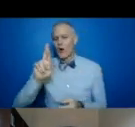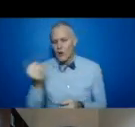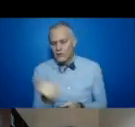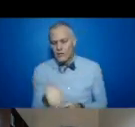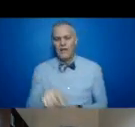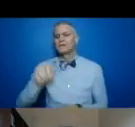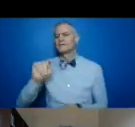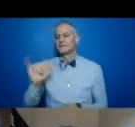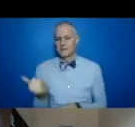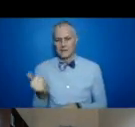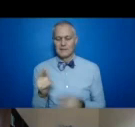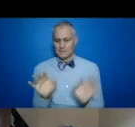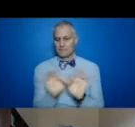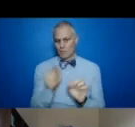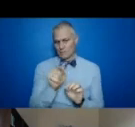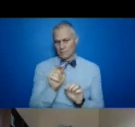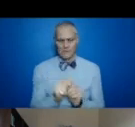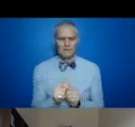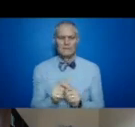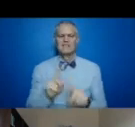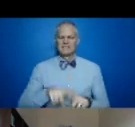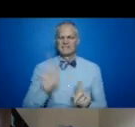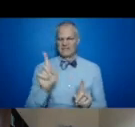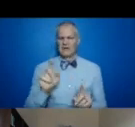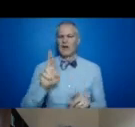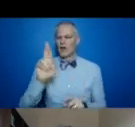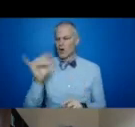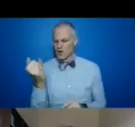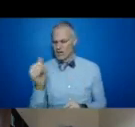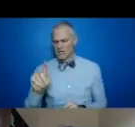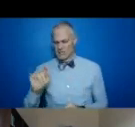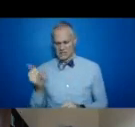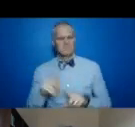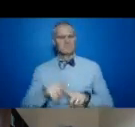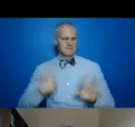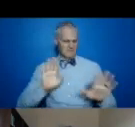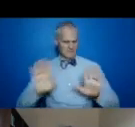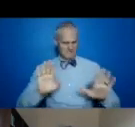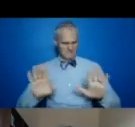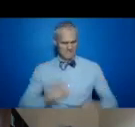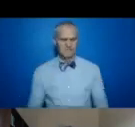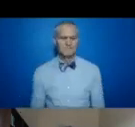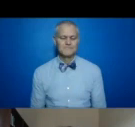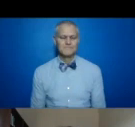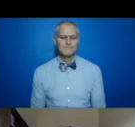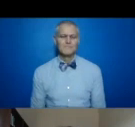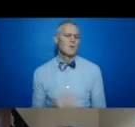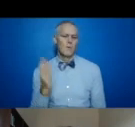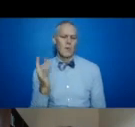is important. It's different from restorative and transformative justice the way you've heard about it, in the sense